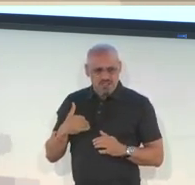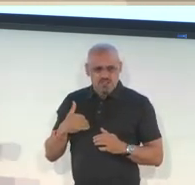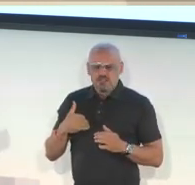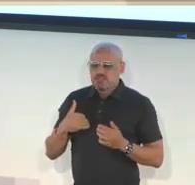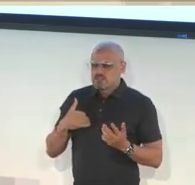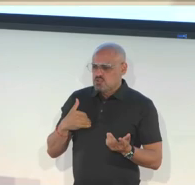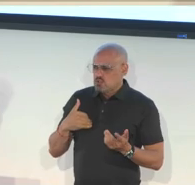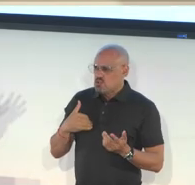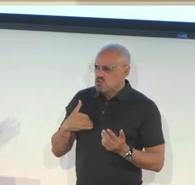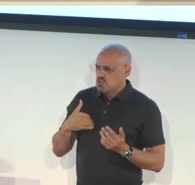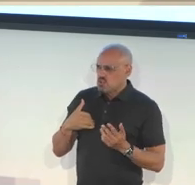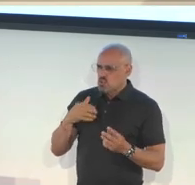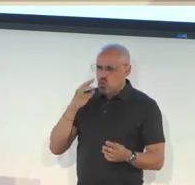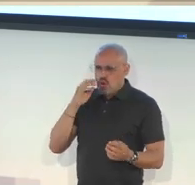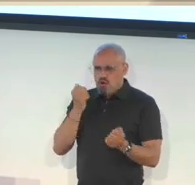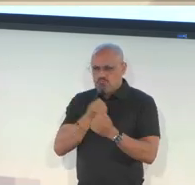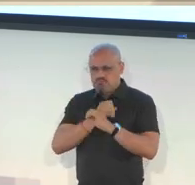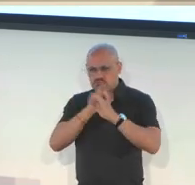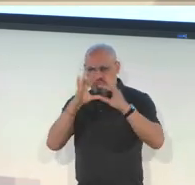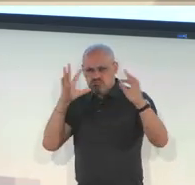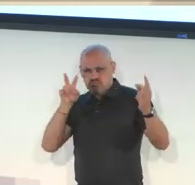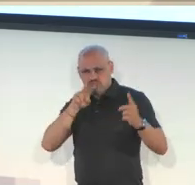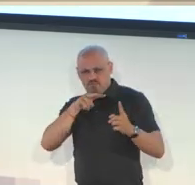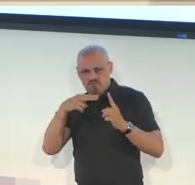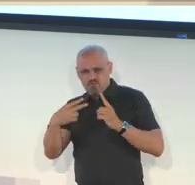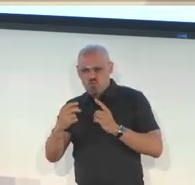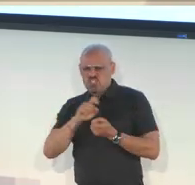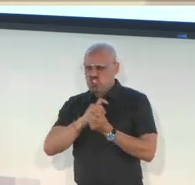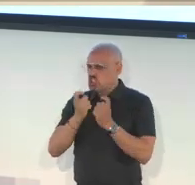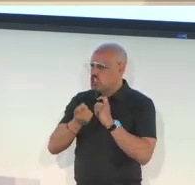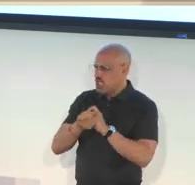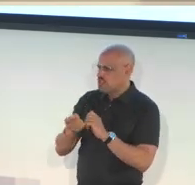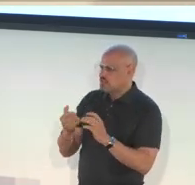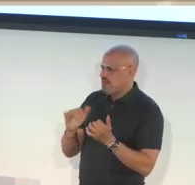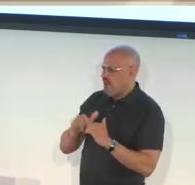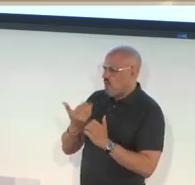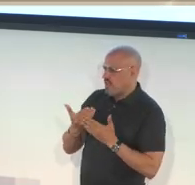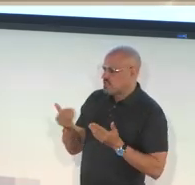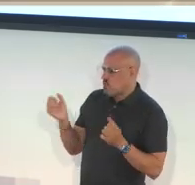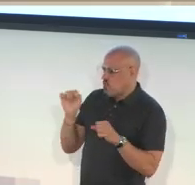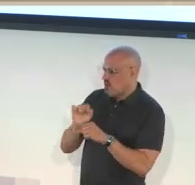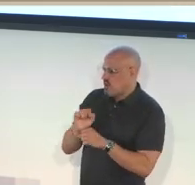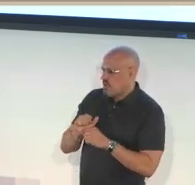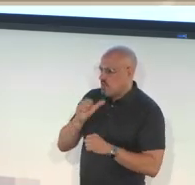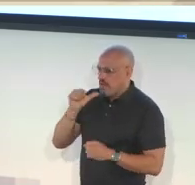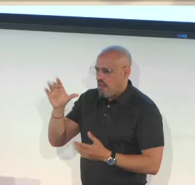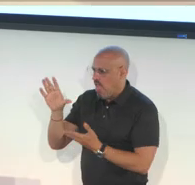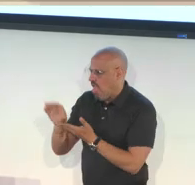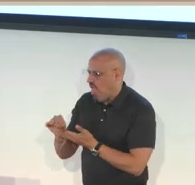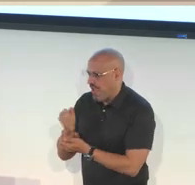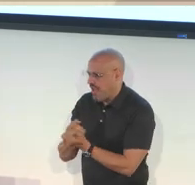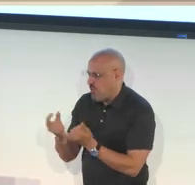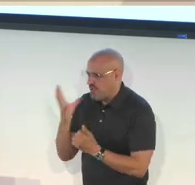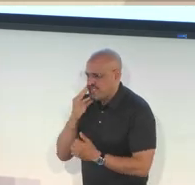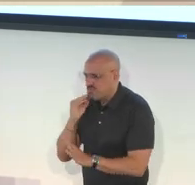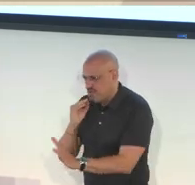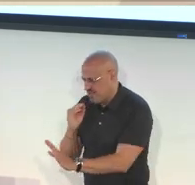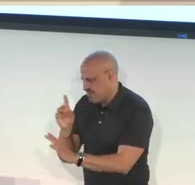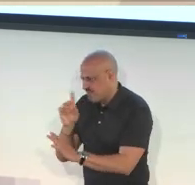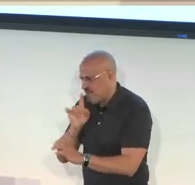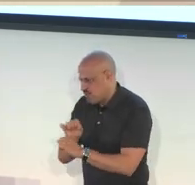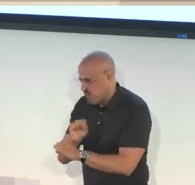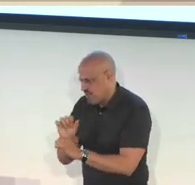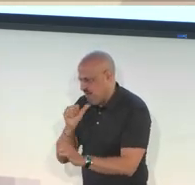changes our lens and our view of how these things work. But not to minimize anyone's experiences at all whatsoever.